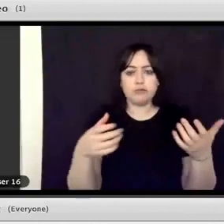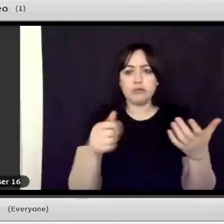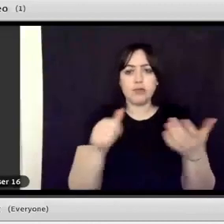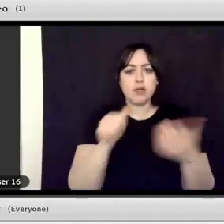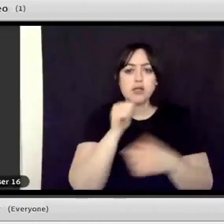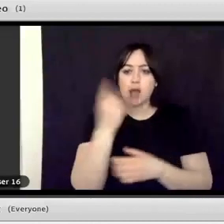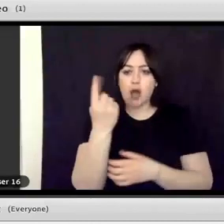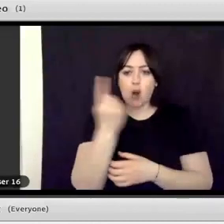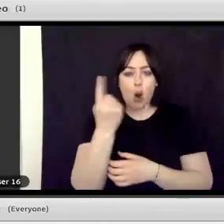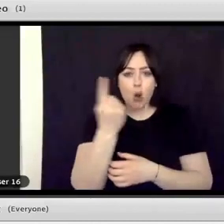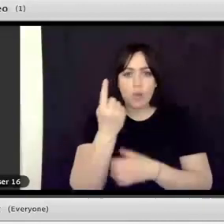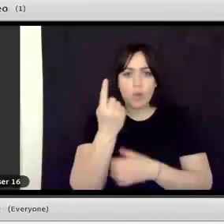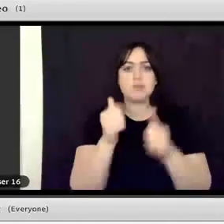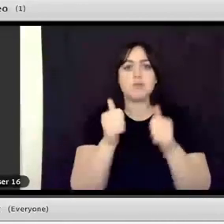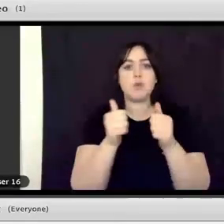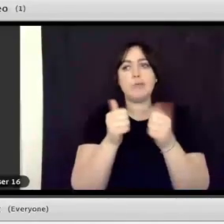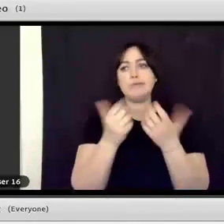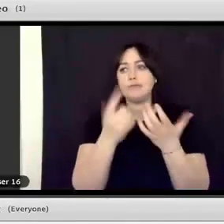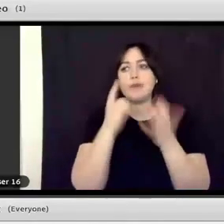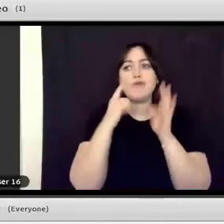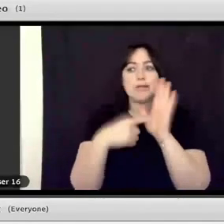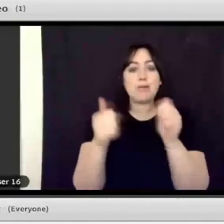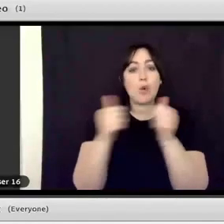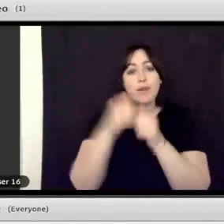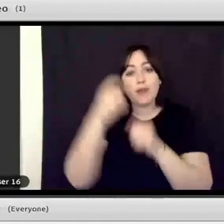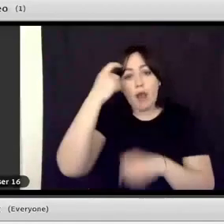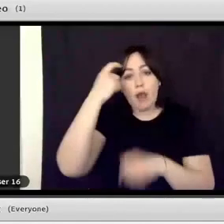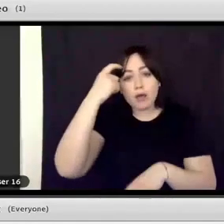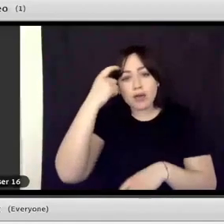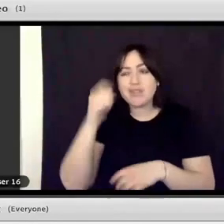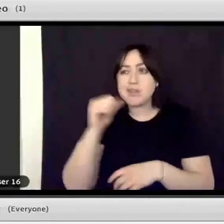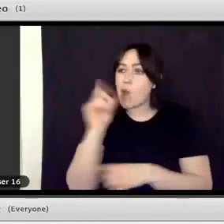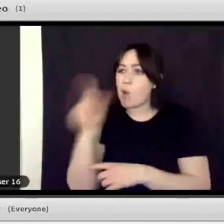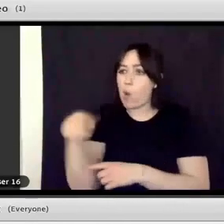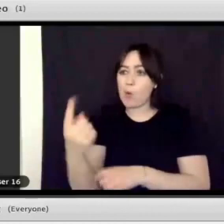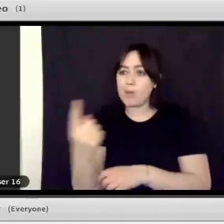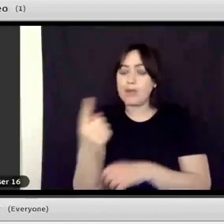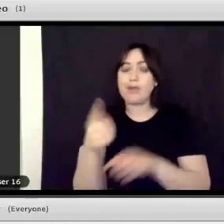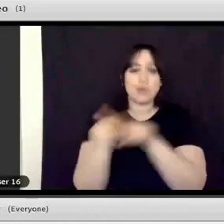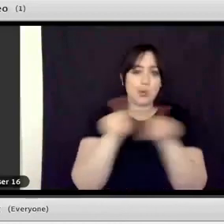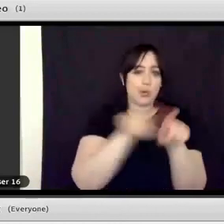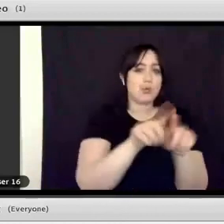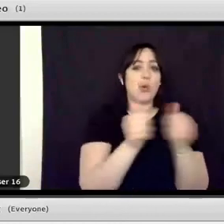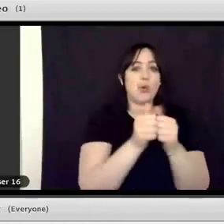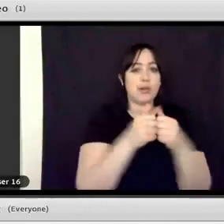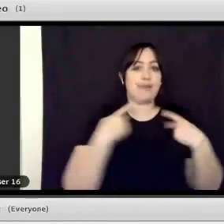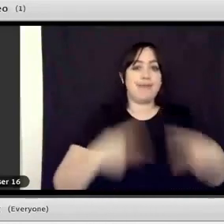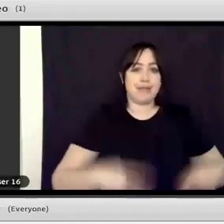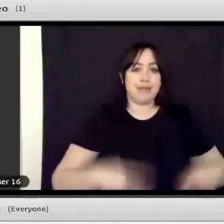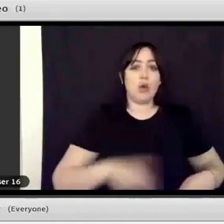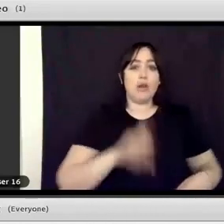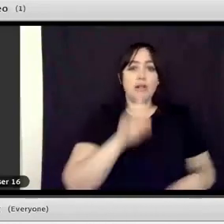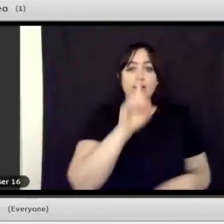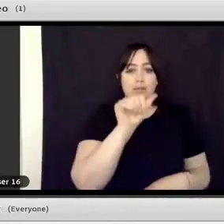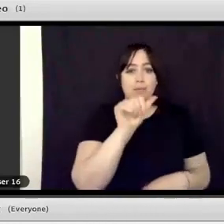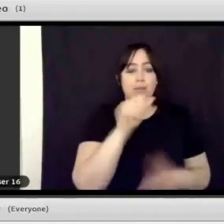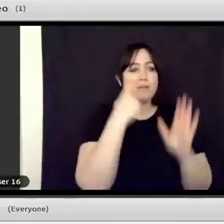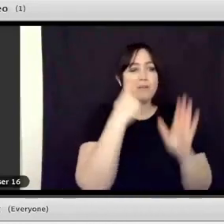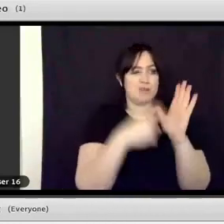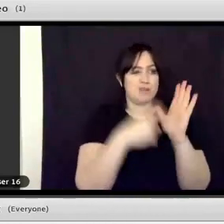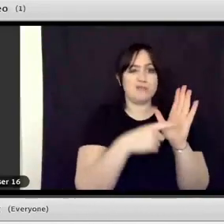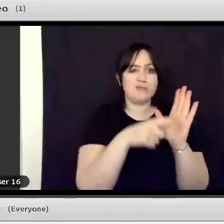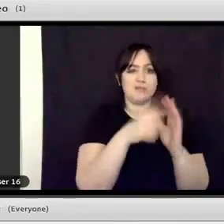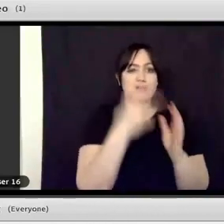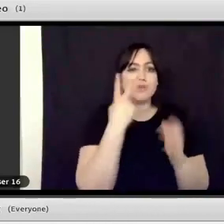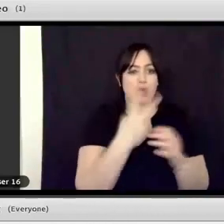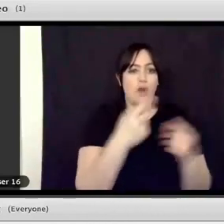with the cognitive disabilities. It was also with the physical disabilities, with seeing. So it was really hard